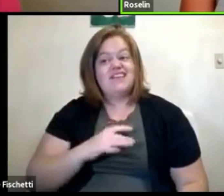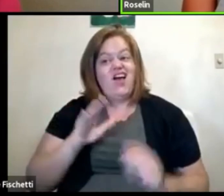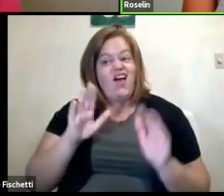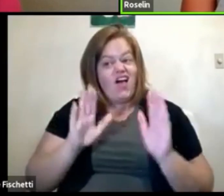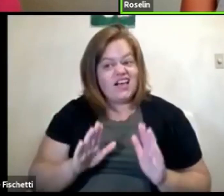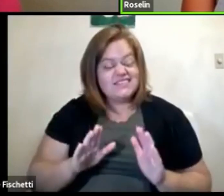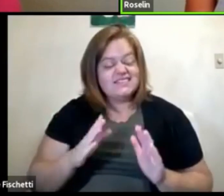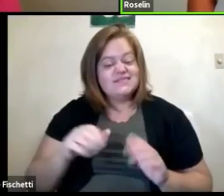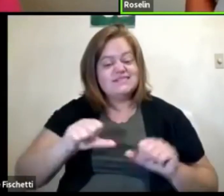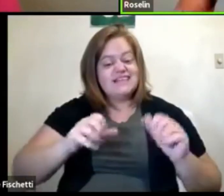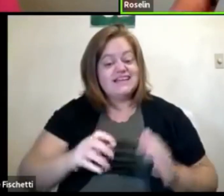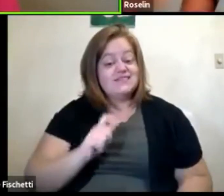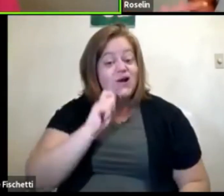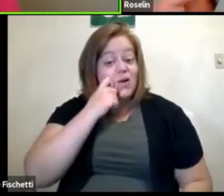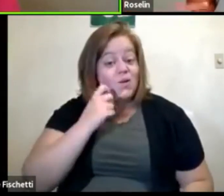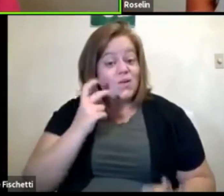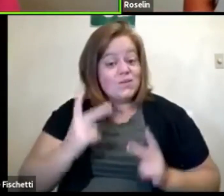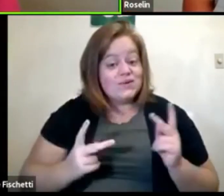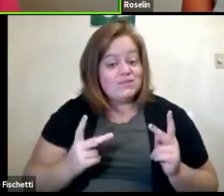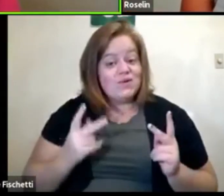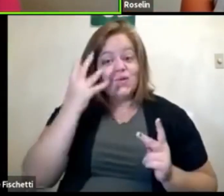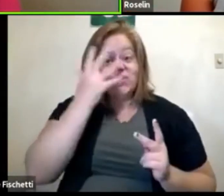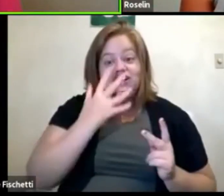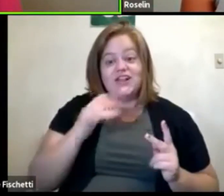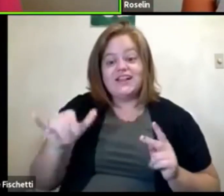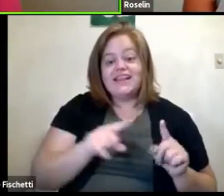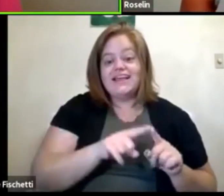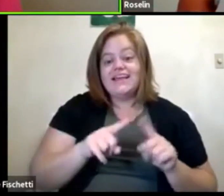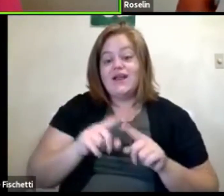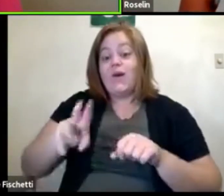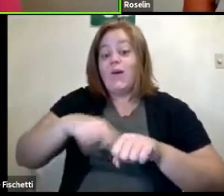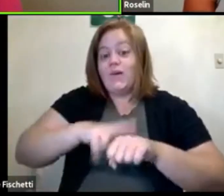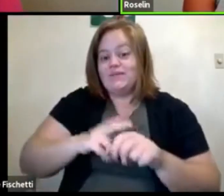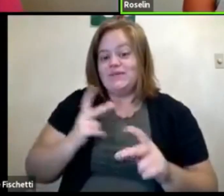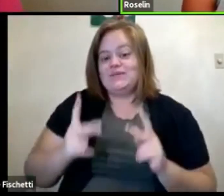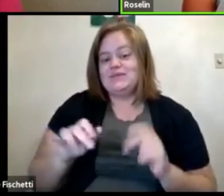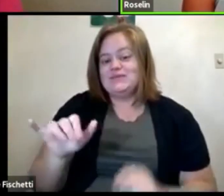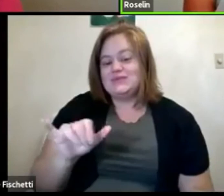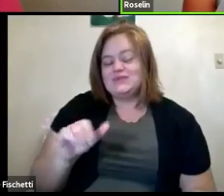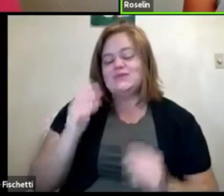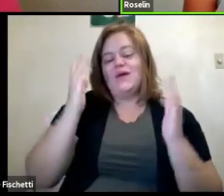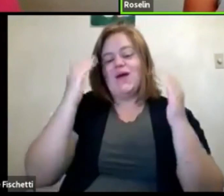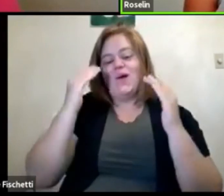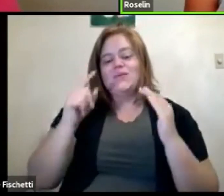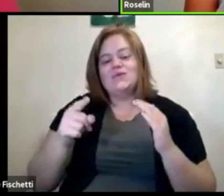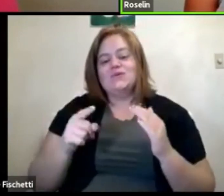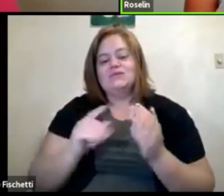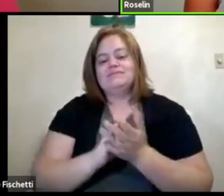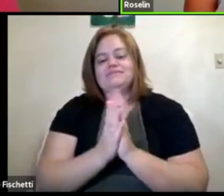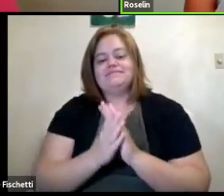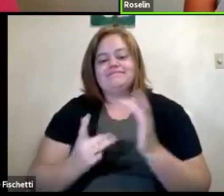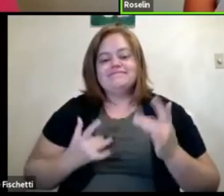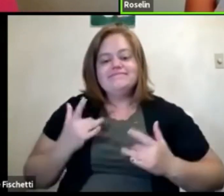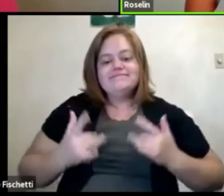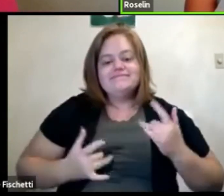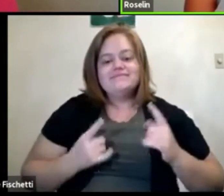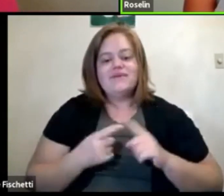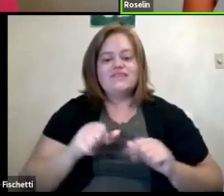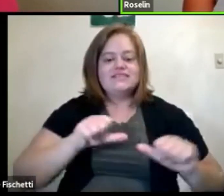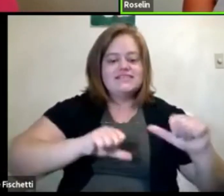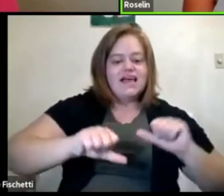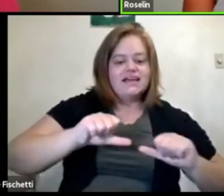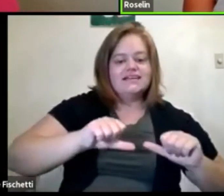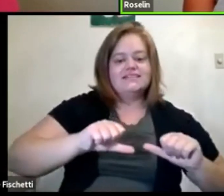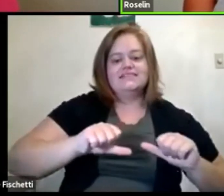cool people. We look like normal people. So I hope that you get excited about it and decide to join it.